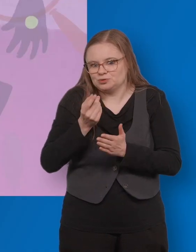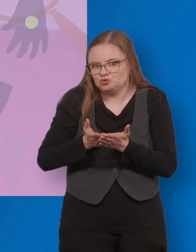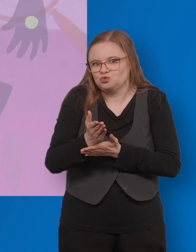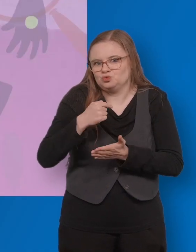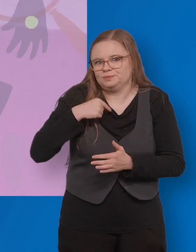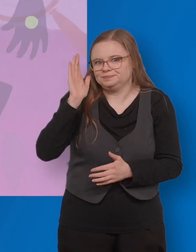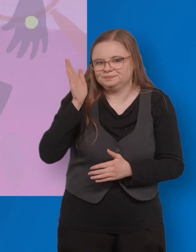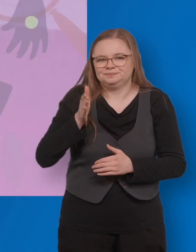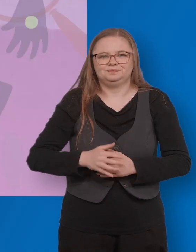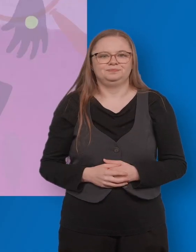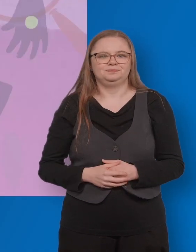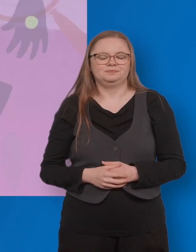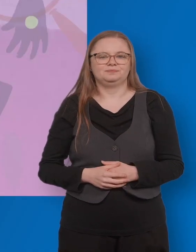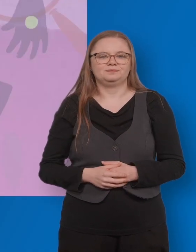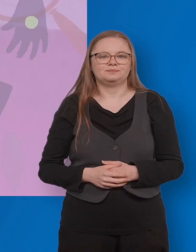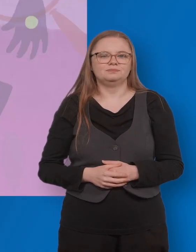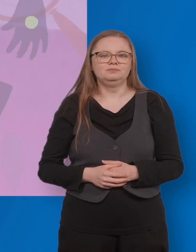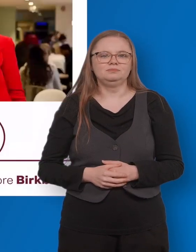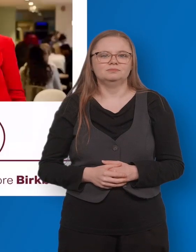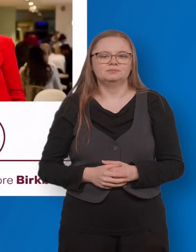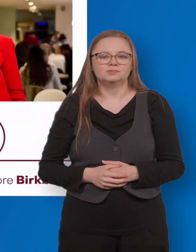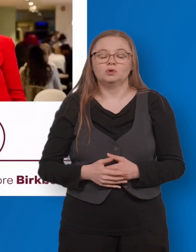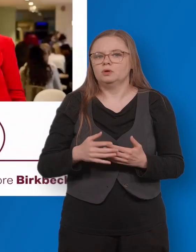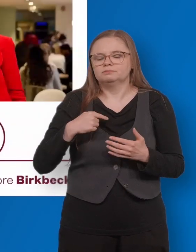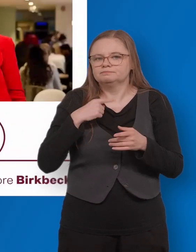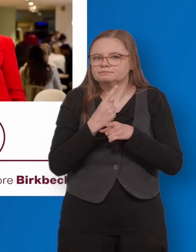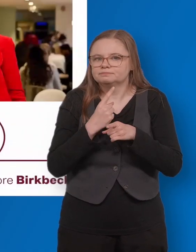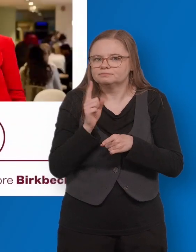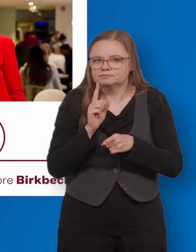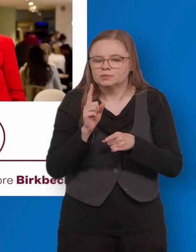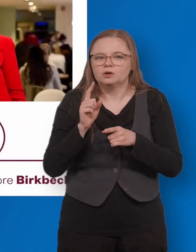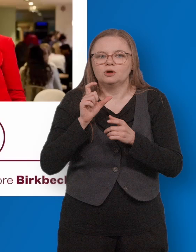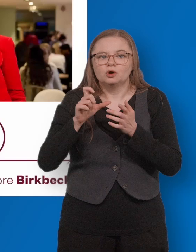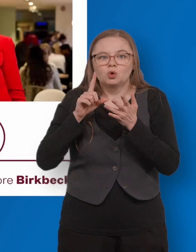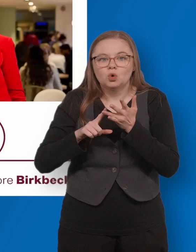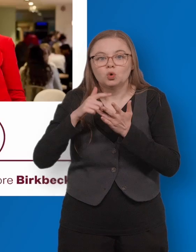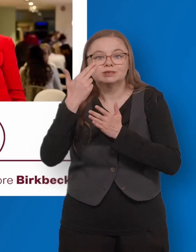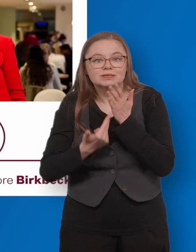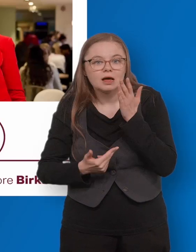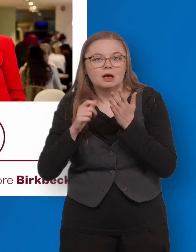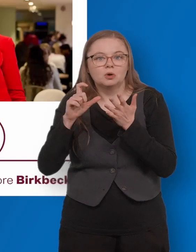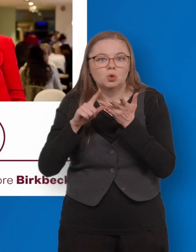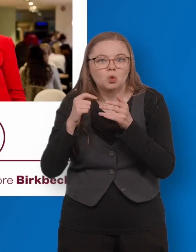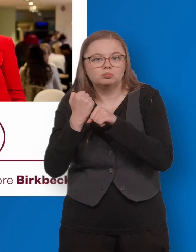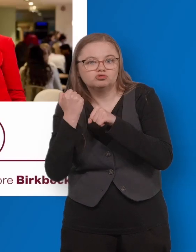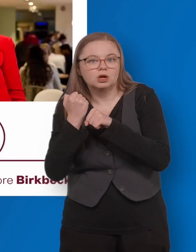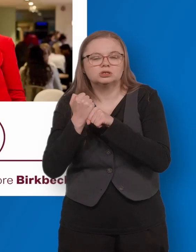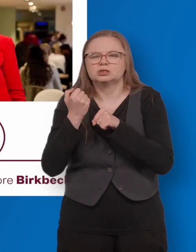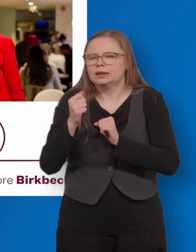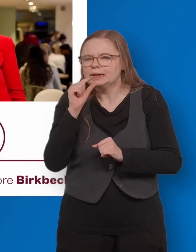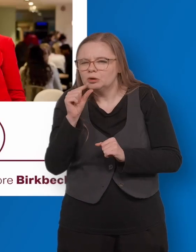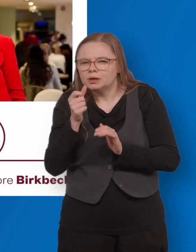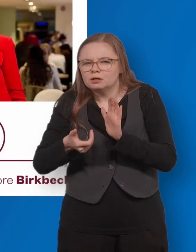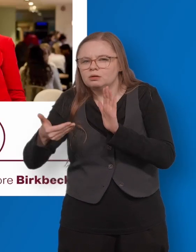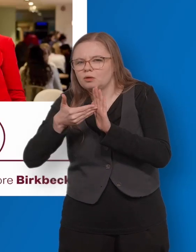allow me to do that. So what I will talk about, co-design and co-production and a little bit of